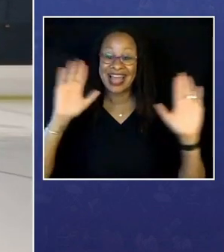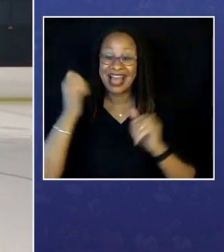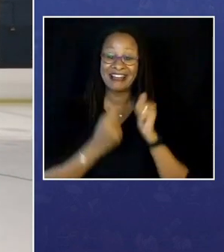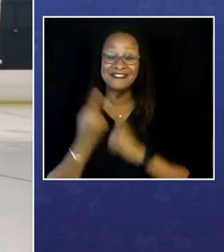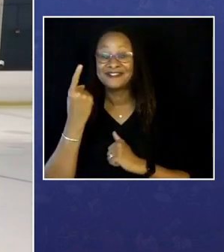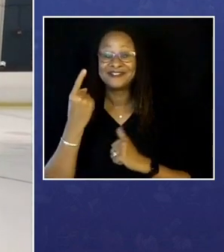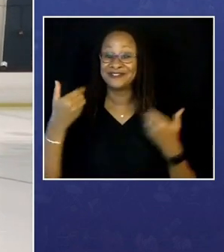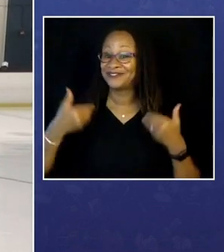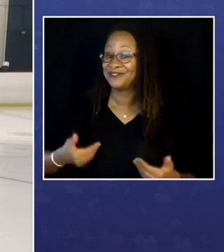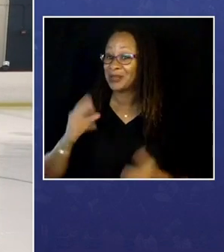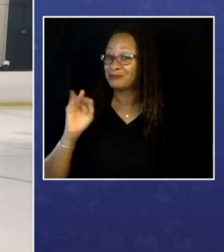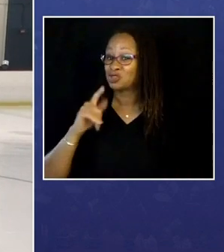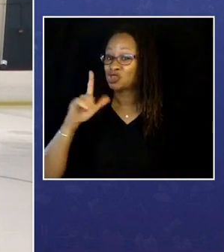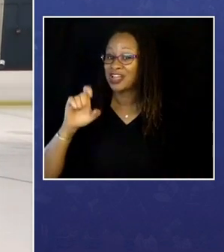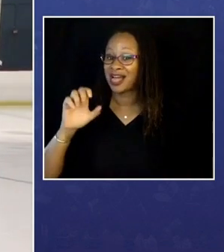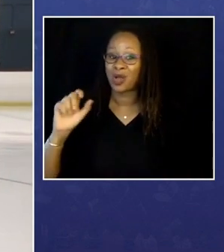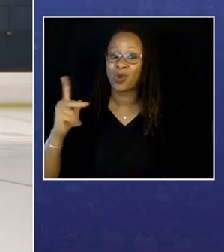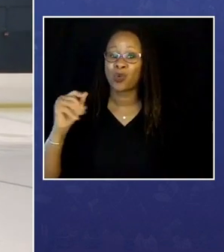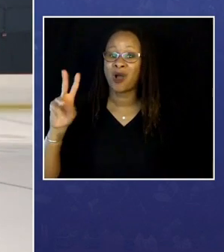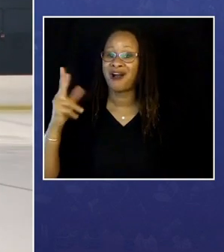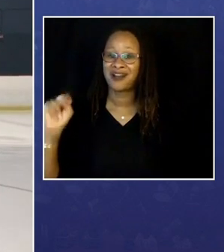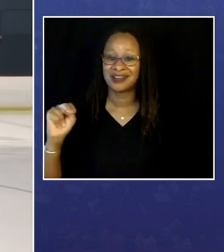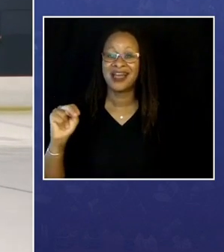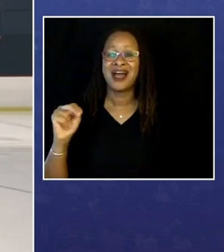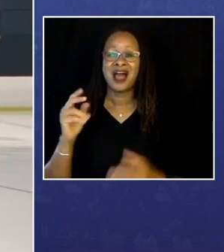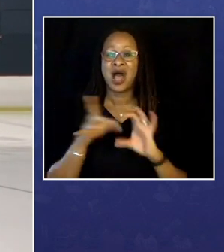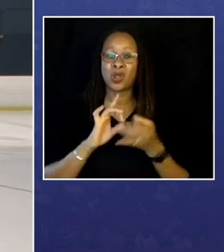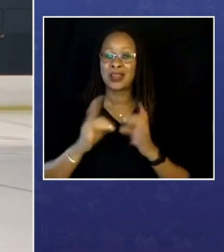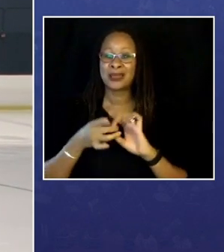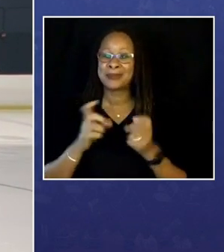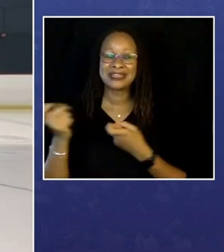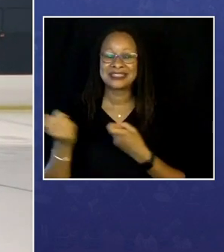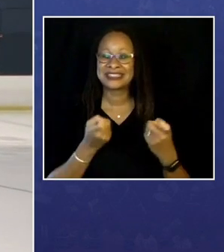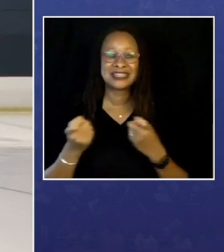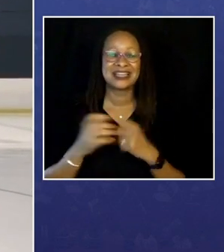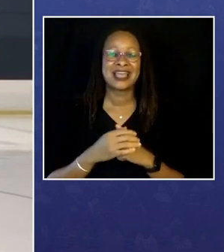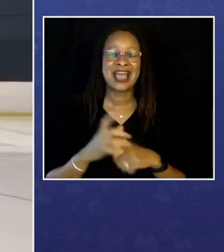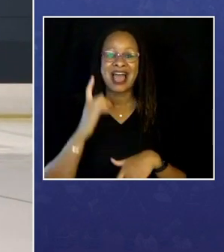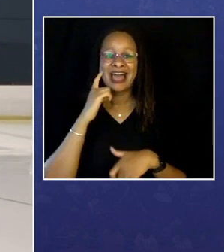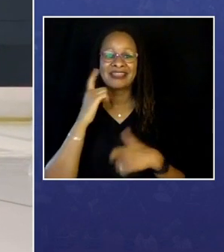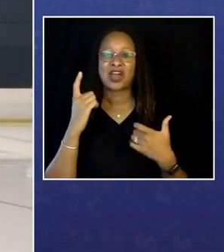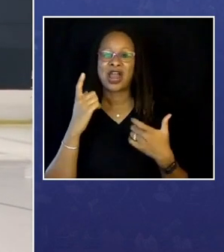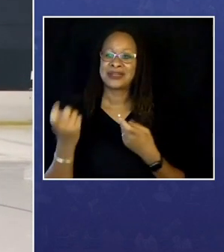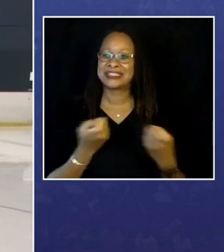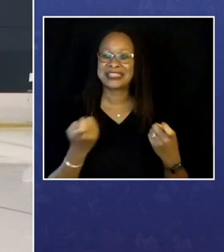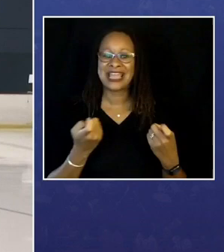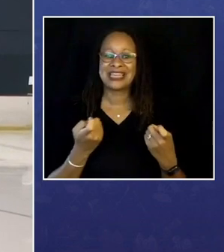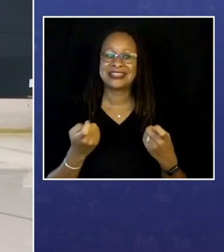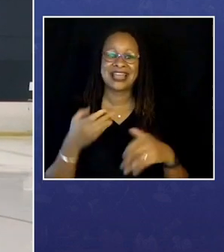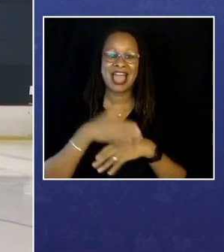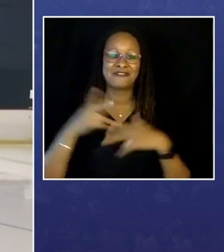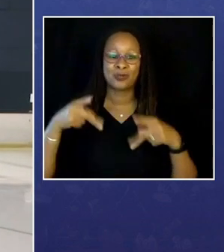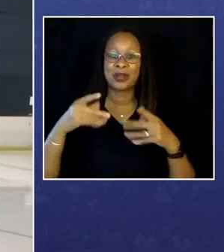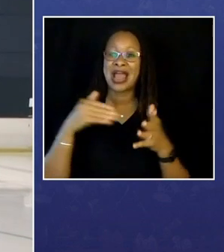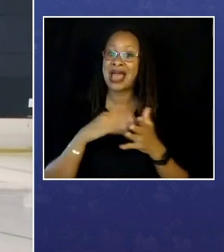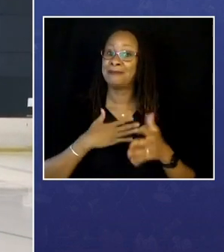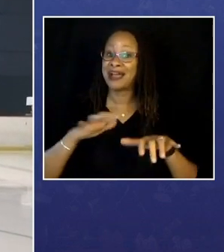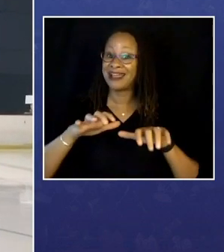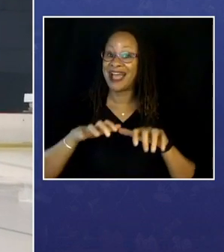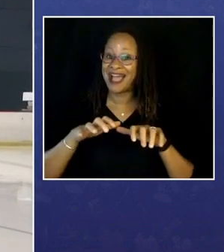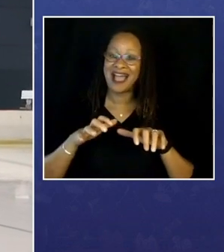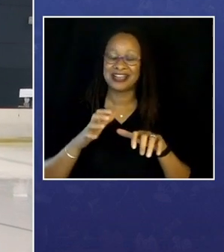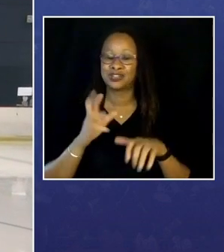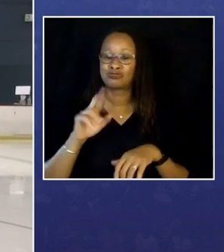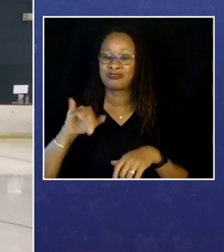Hey, everybody. It's Michelle Kwan, Olympic figure skater. I thought I would take the after party at my ice